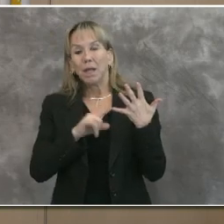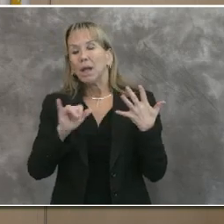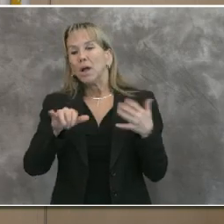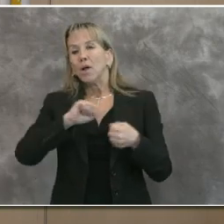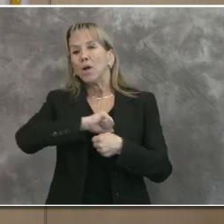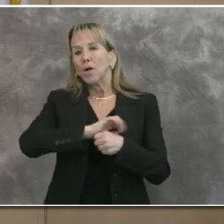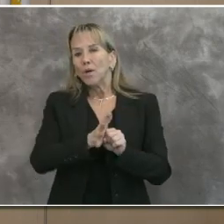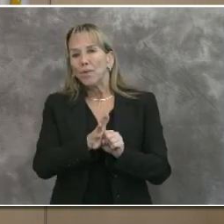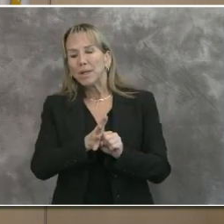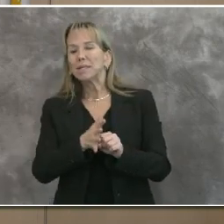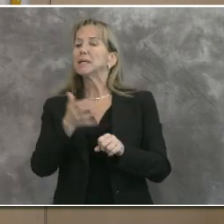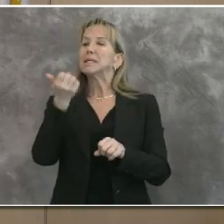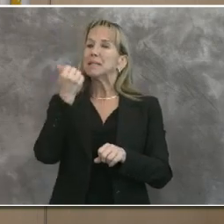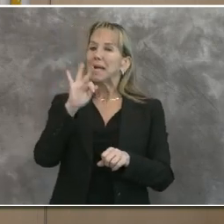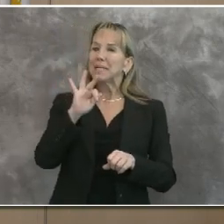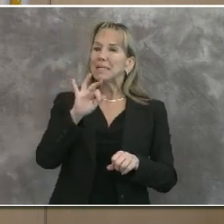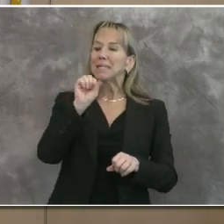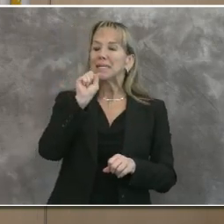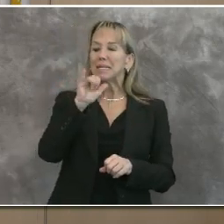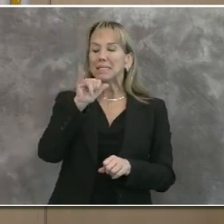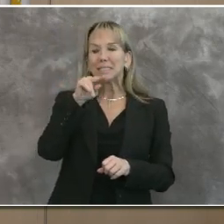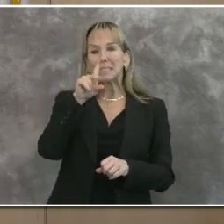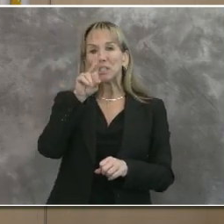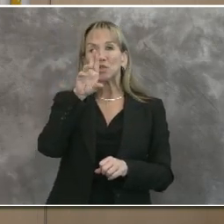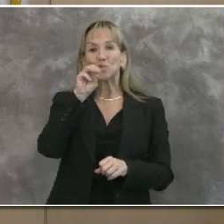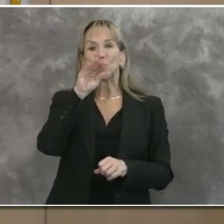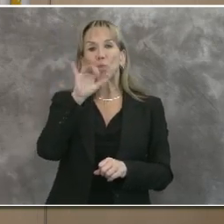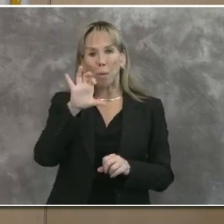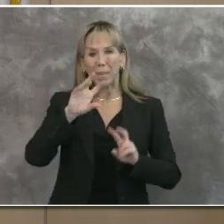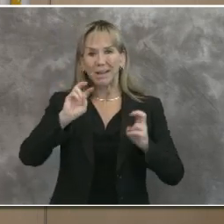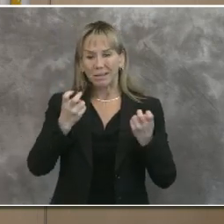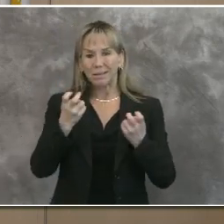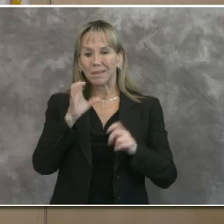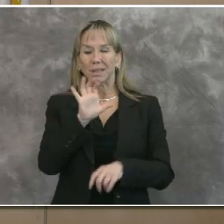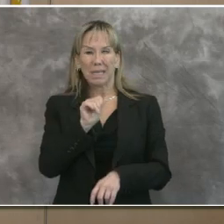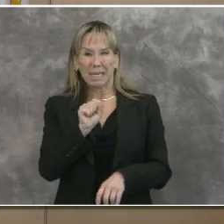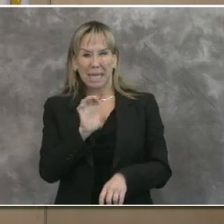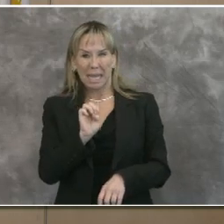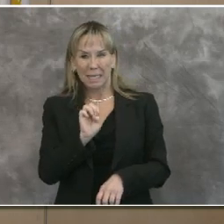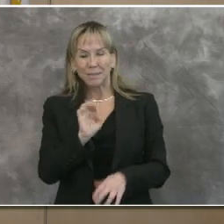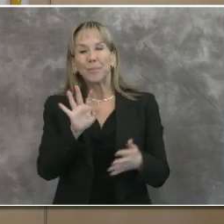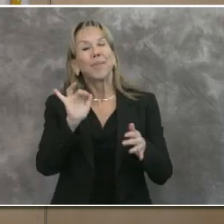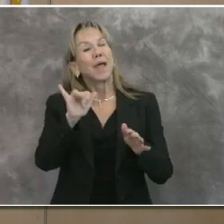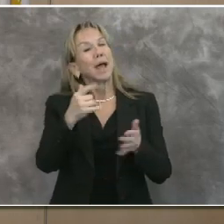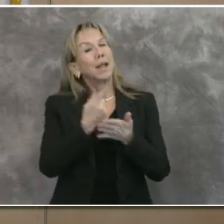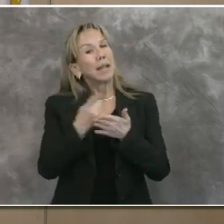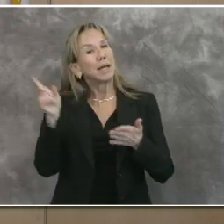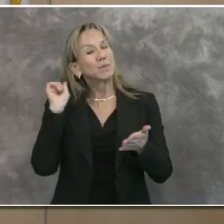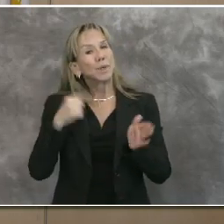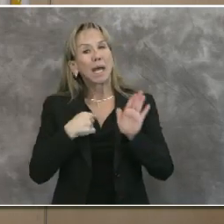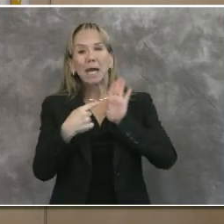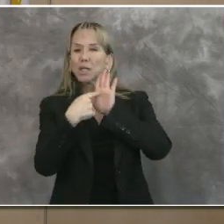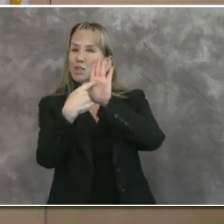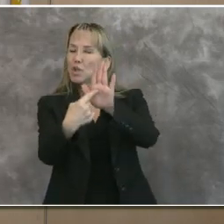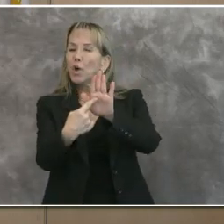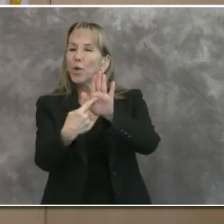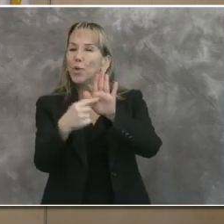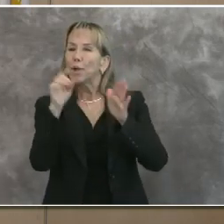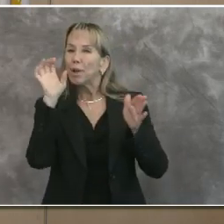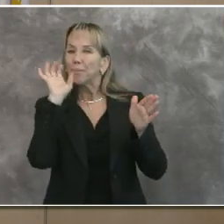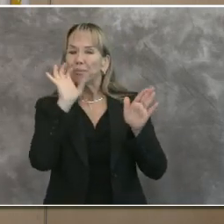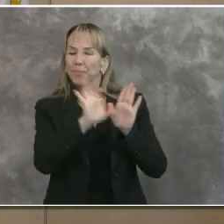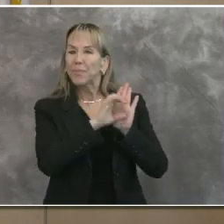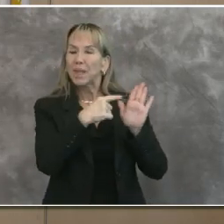COVID-19 syndromic cases. So last week, I showed a specific graphic that compared influenza-like